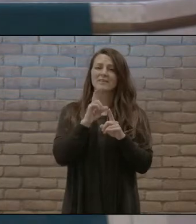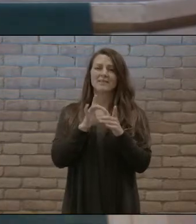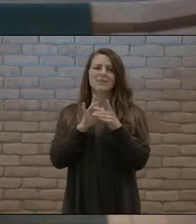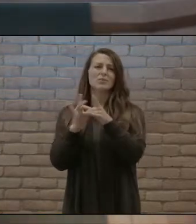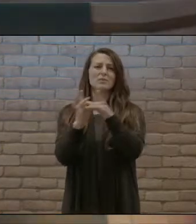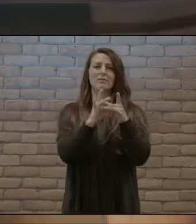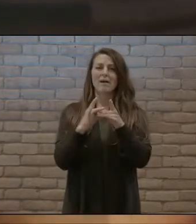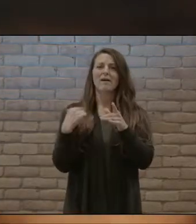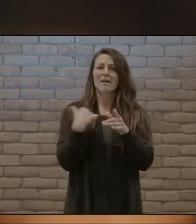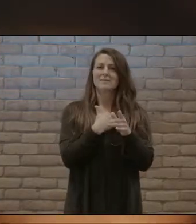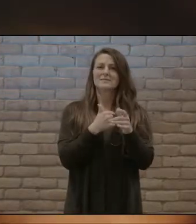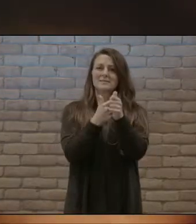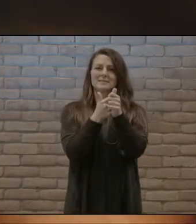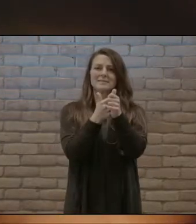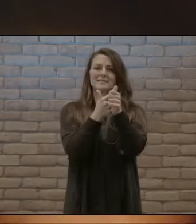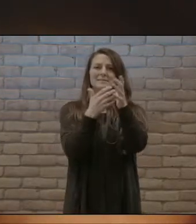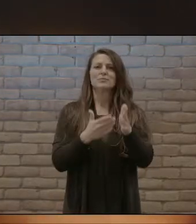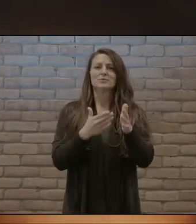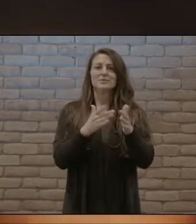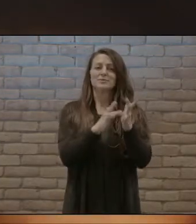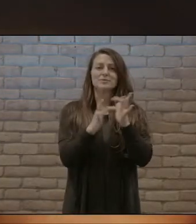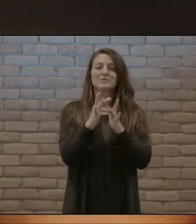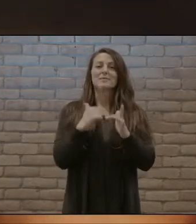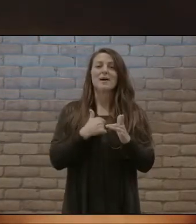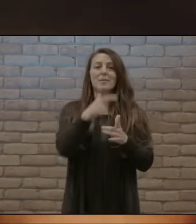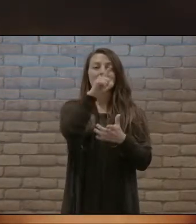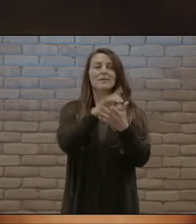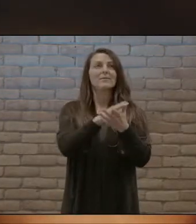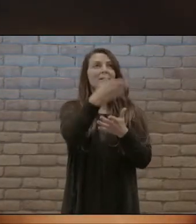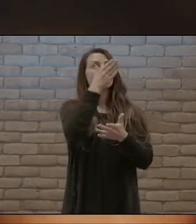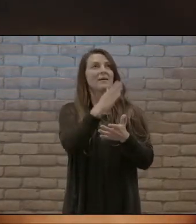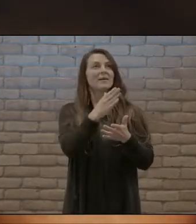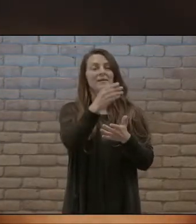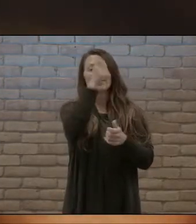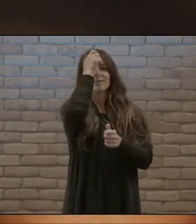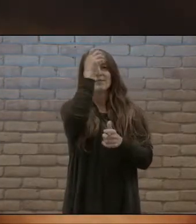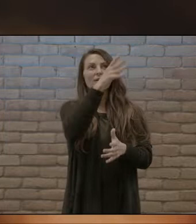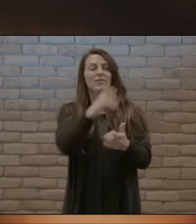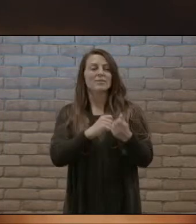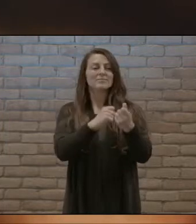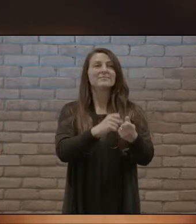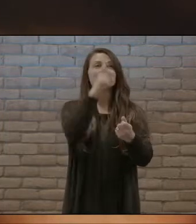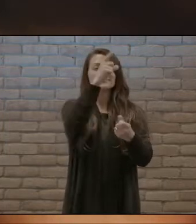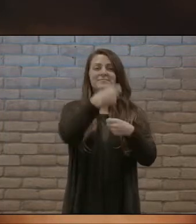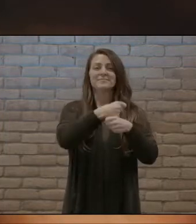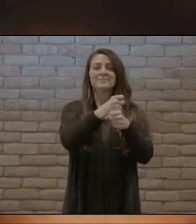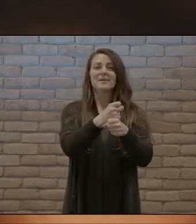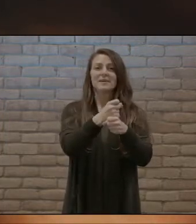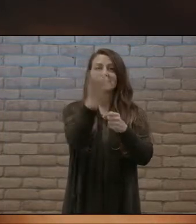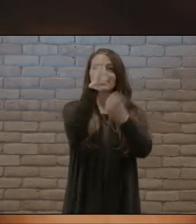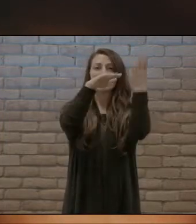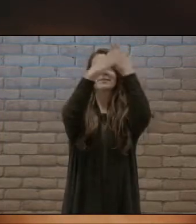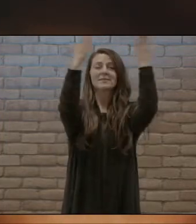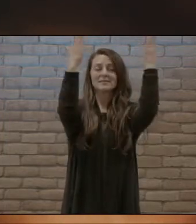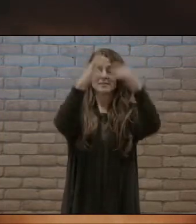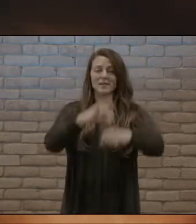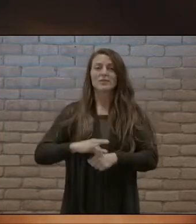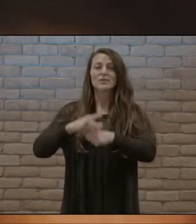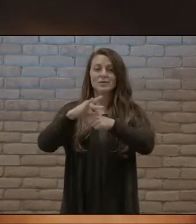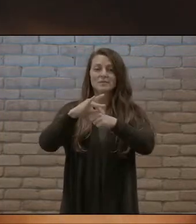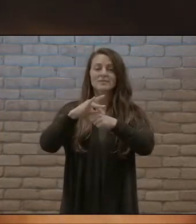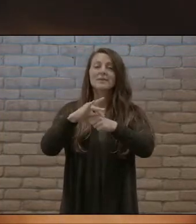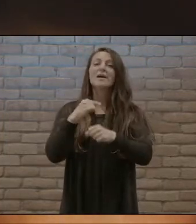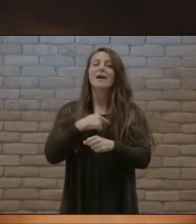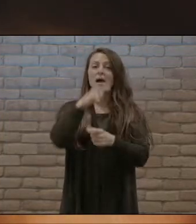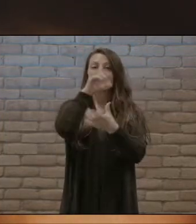Jesus. I believe in God, the Father Almighty, maker of heaven and earth, and